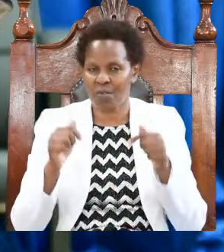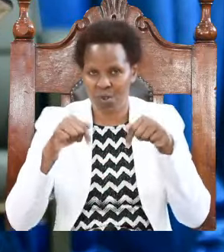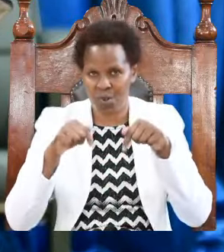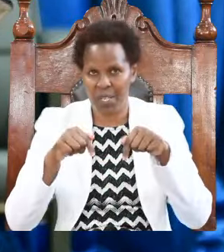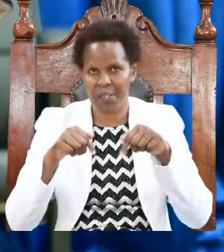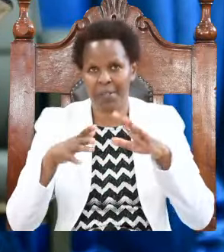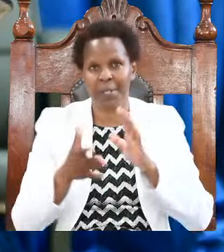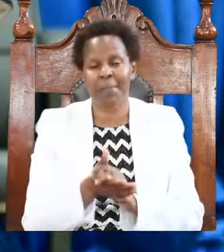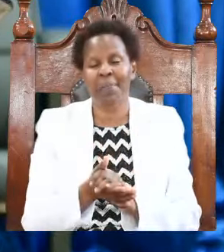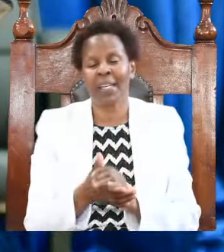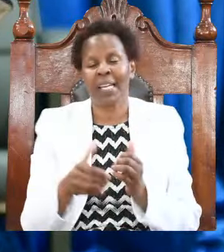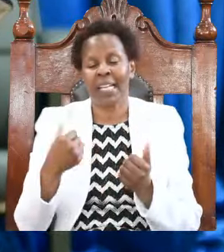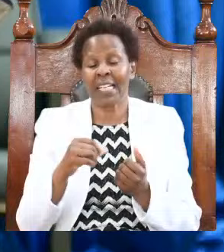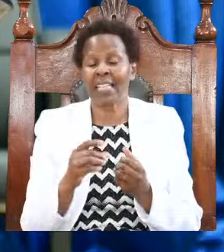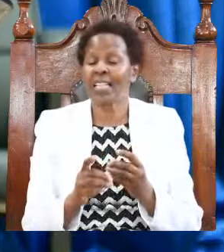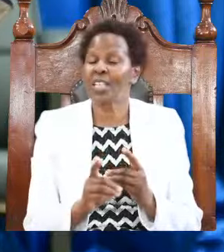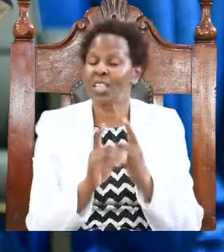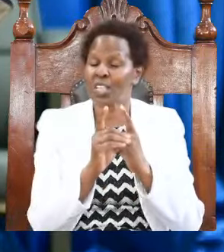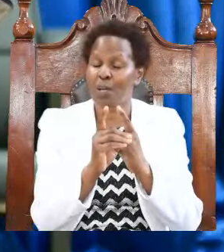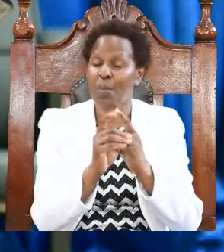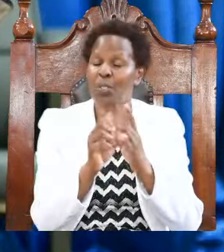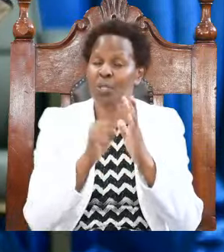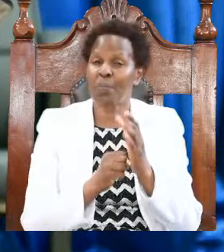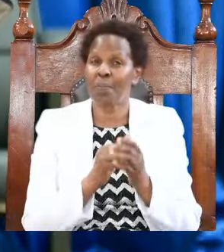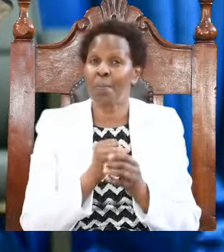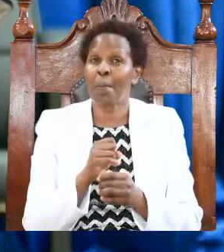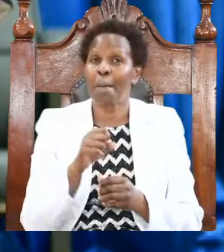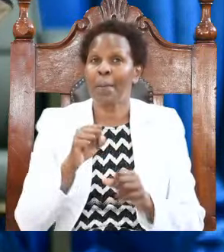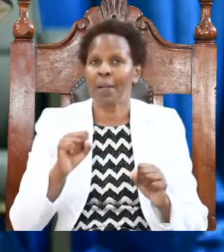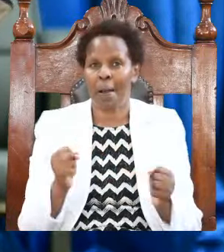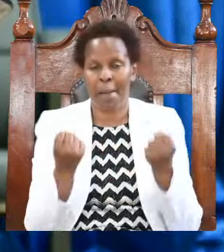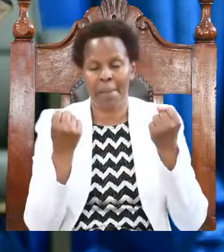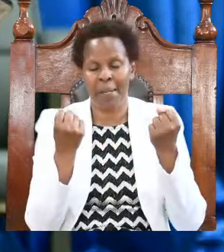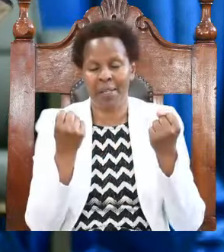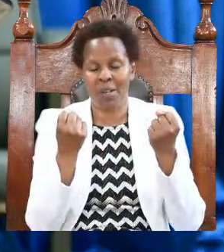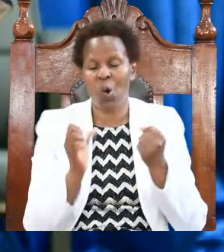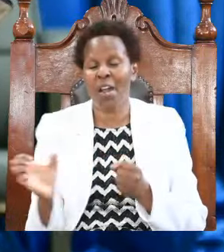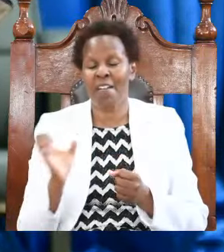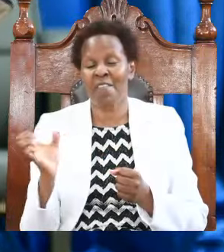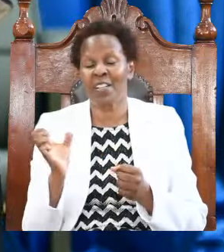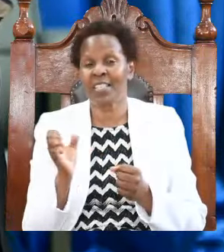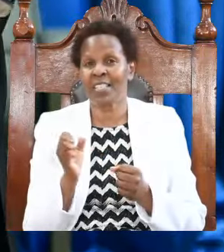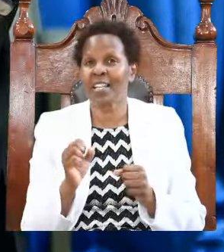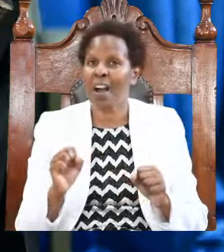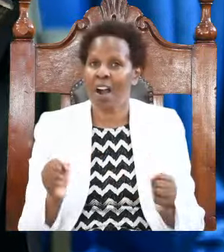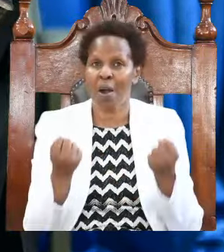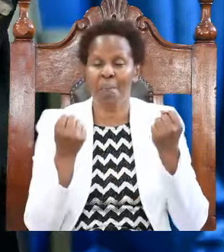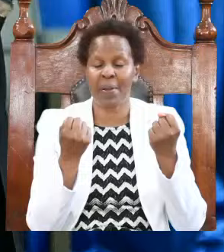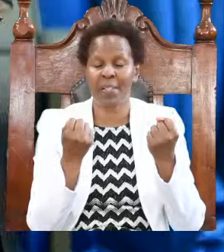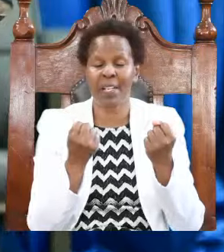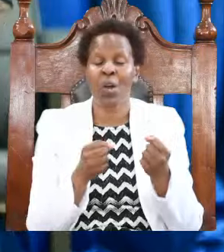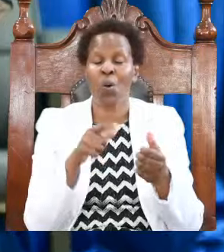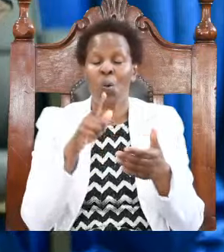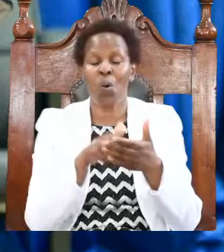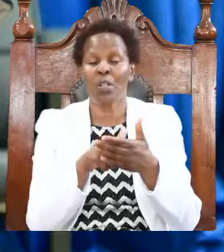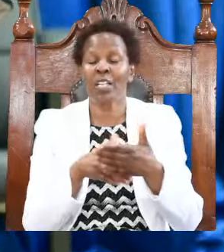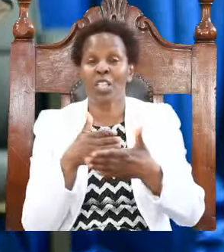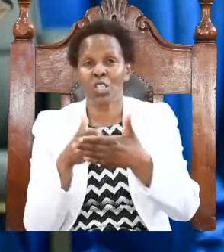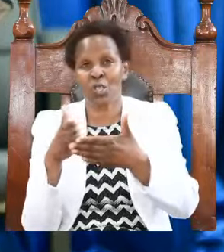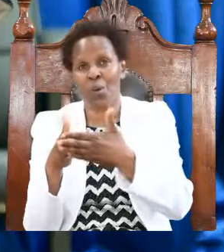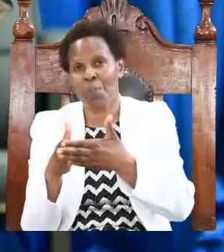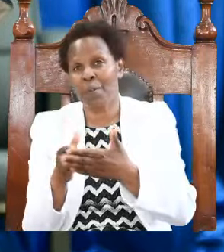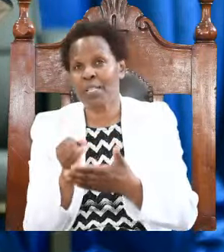if any discipleship is going to take place, if any evangelism is going to take place, the greatest hindrance is the gospel